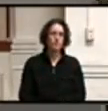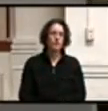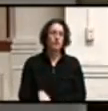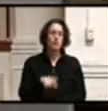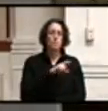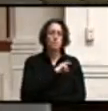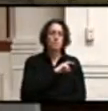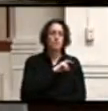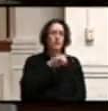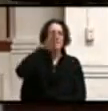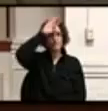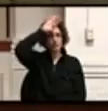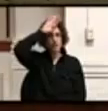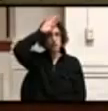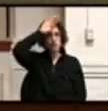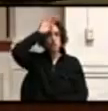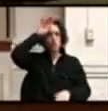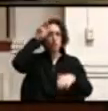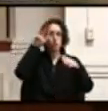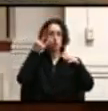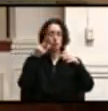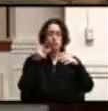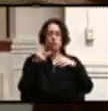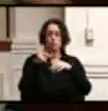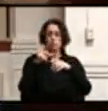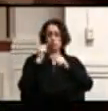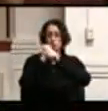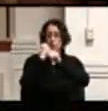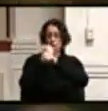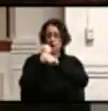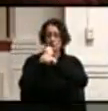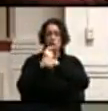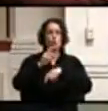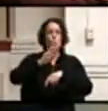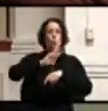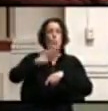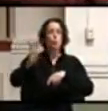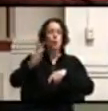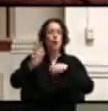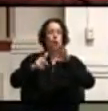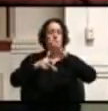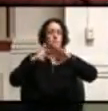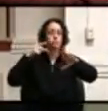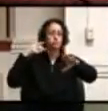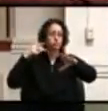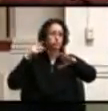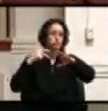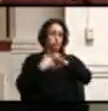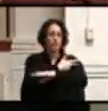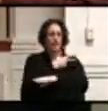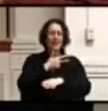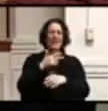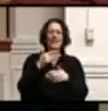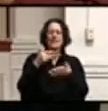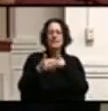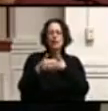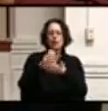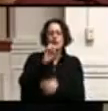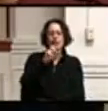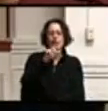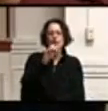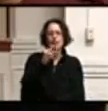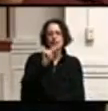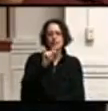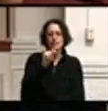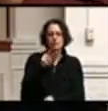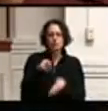the west, and then go south on Spring Street to Elliott Street. The original four bays, of course,